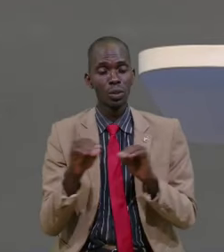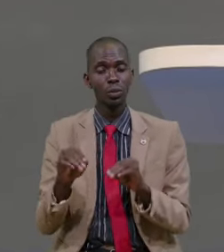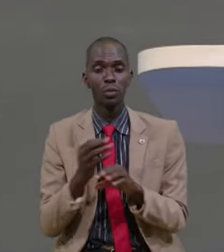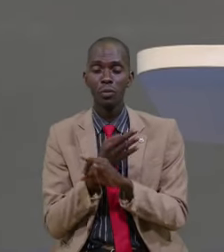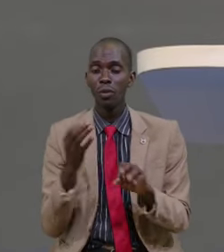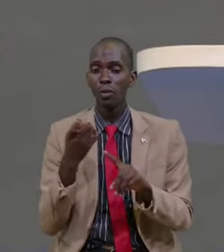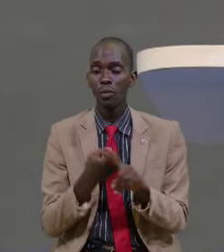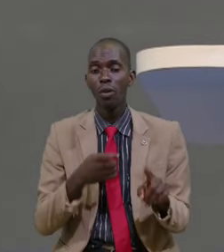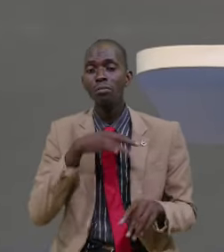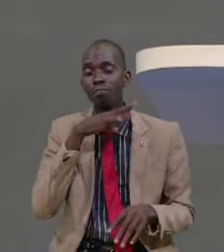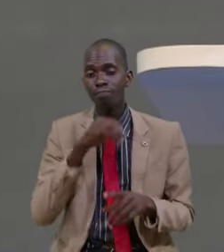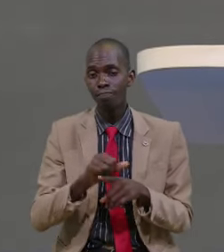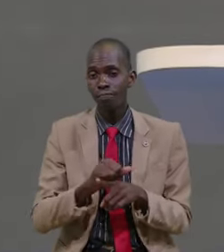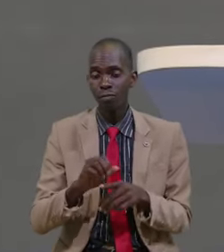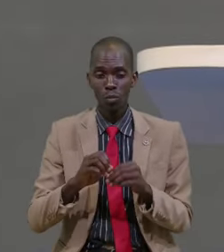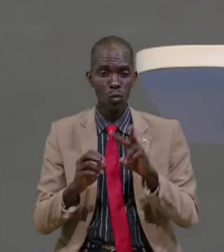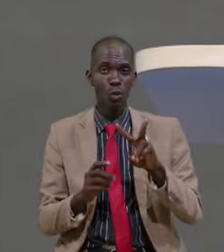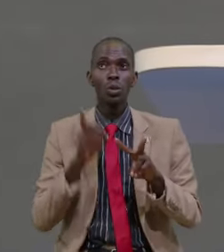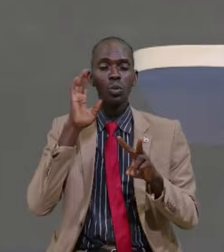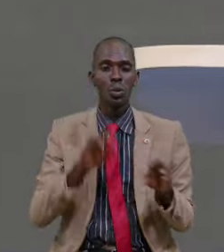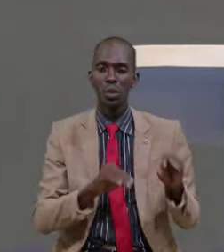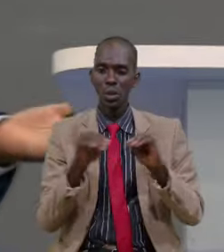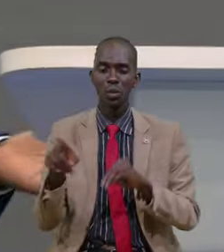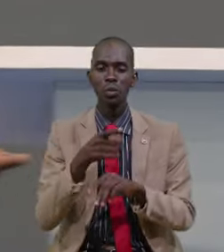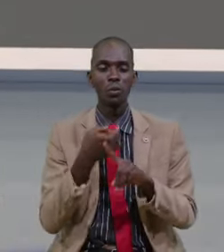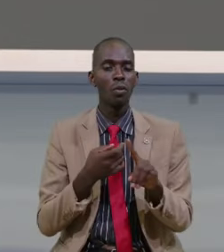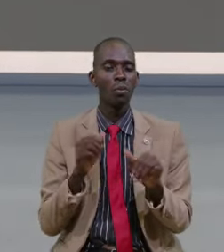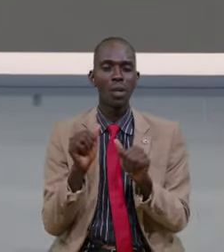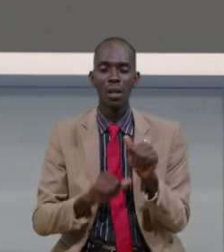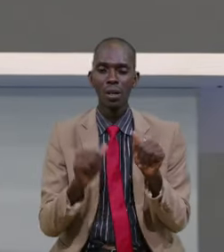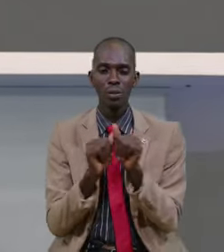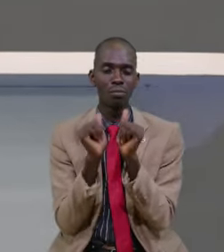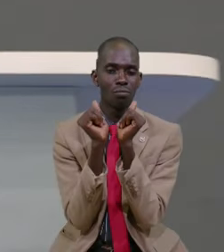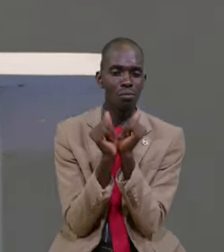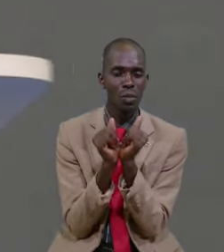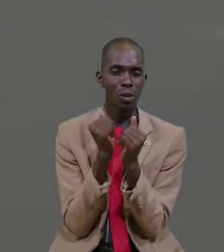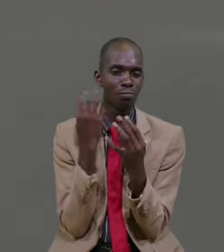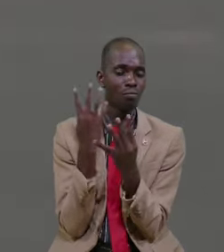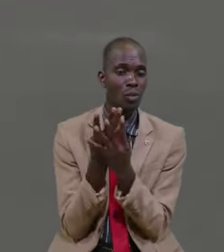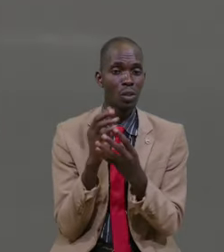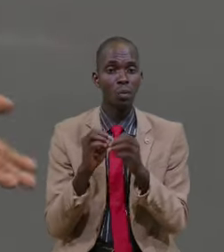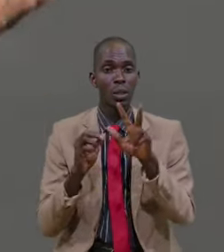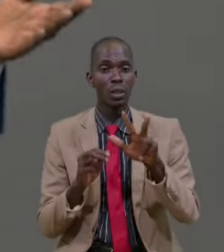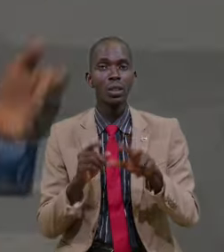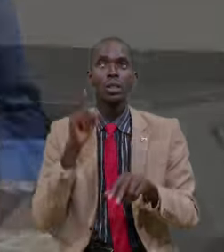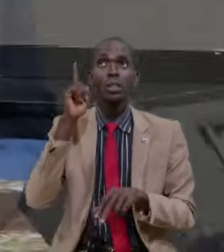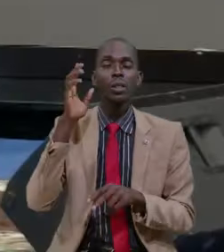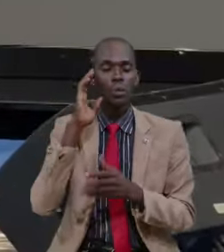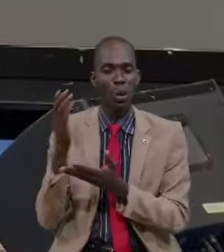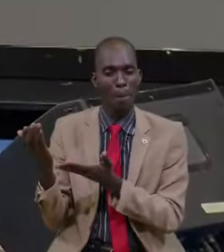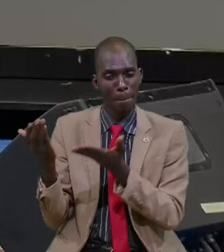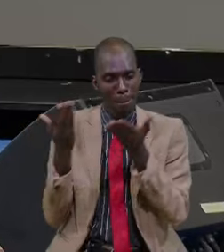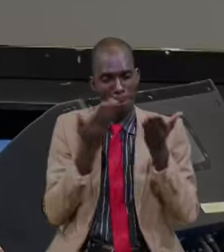set you free from captivity. And then three, he'll bring you into the